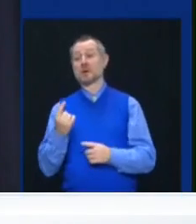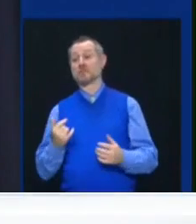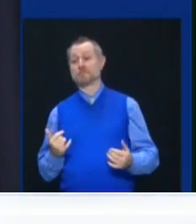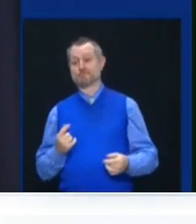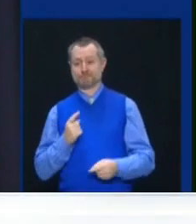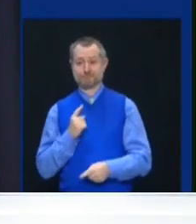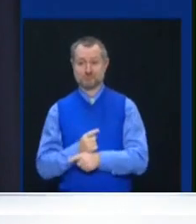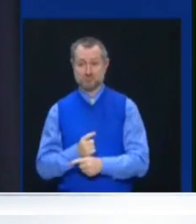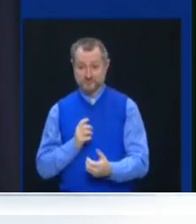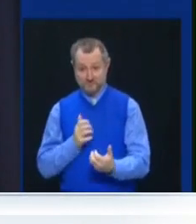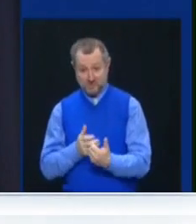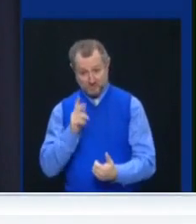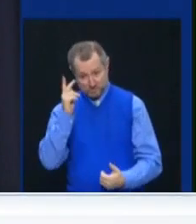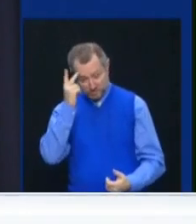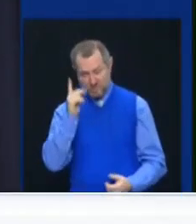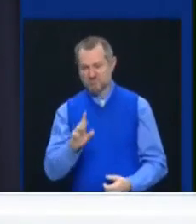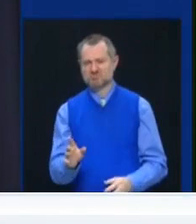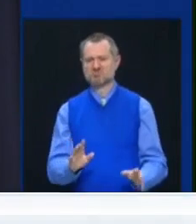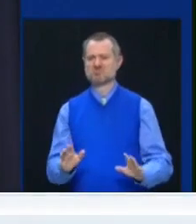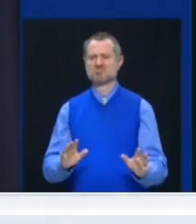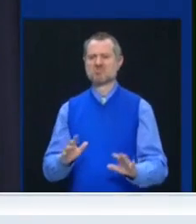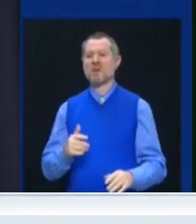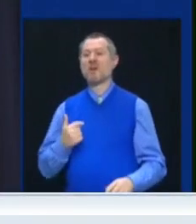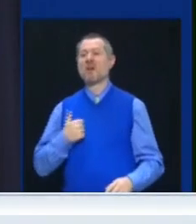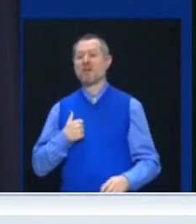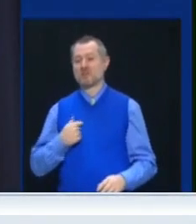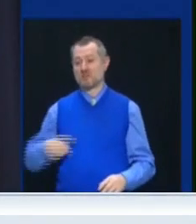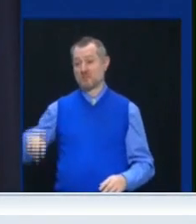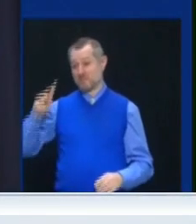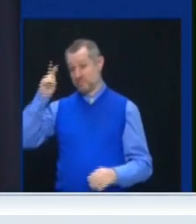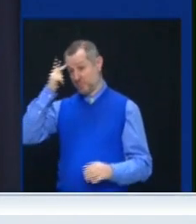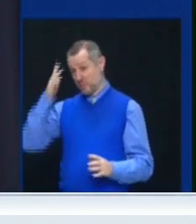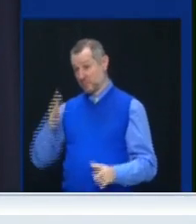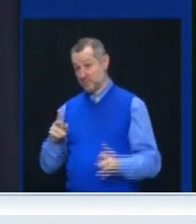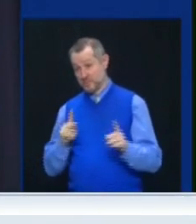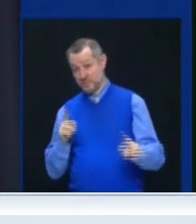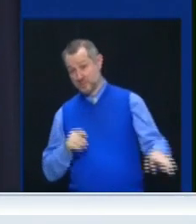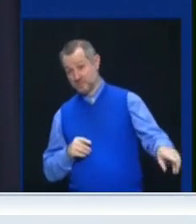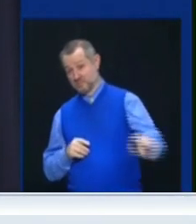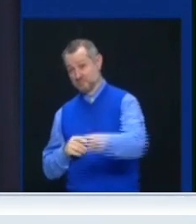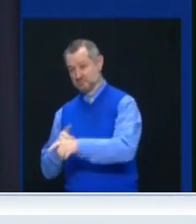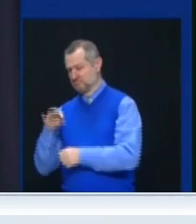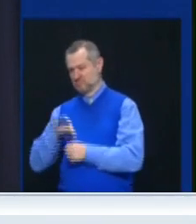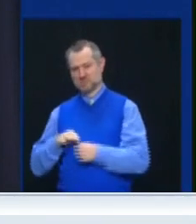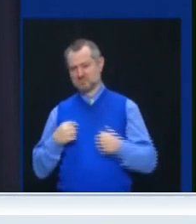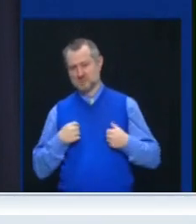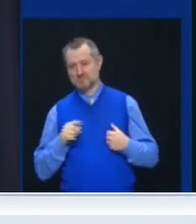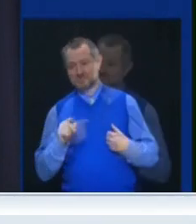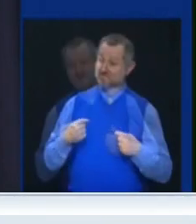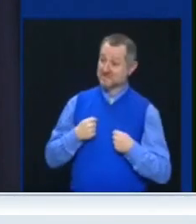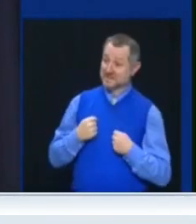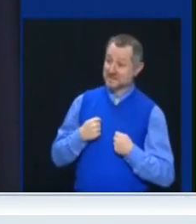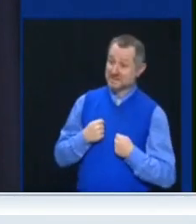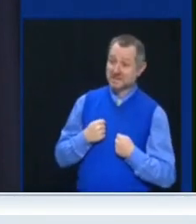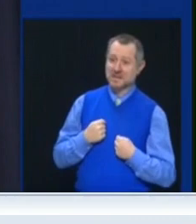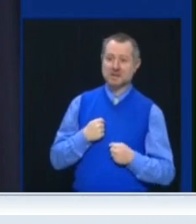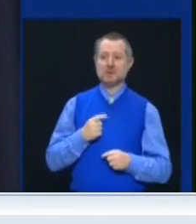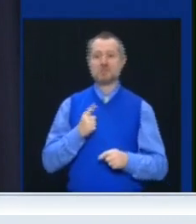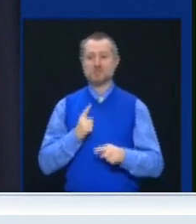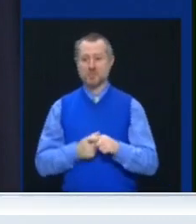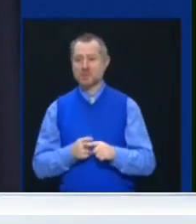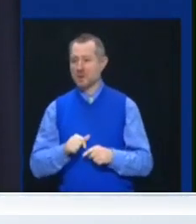wasn't elected by politicians. I was elected by the people of the state of New York. I'm not going to resign.